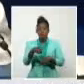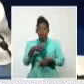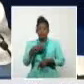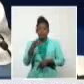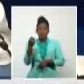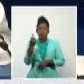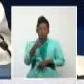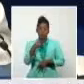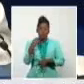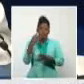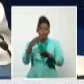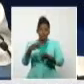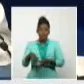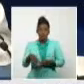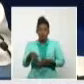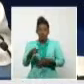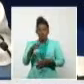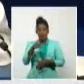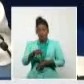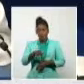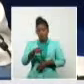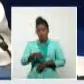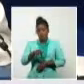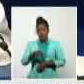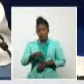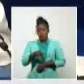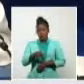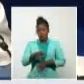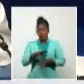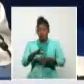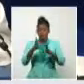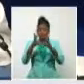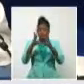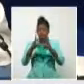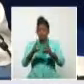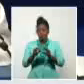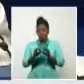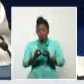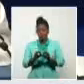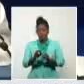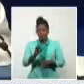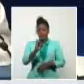a lethality of 5.9%,